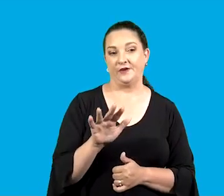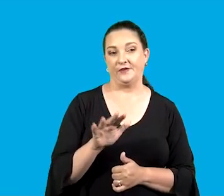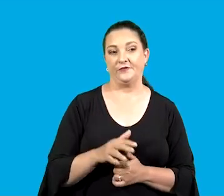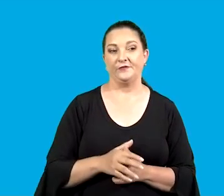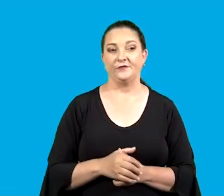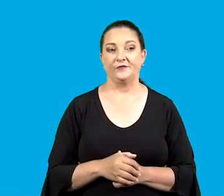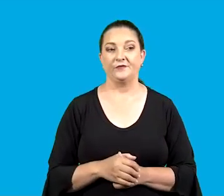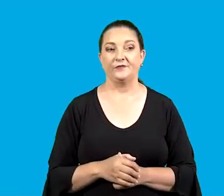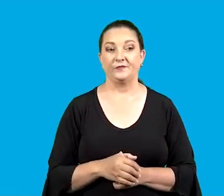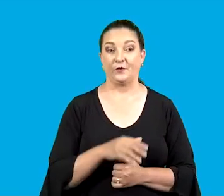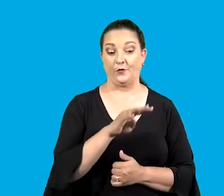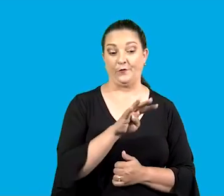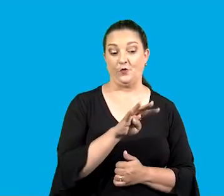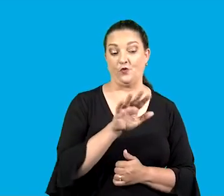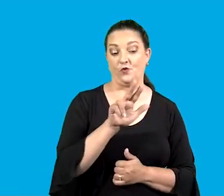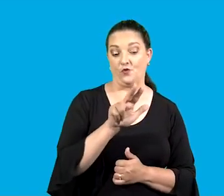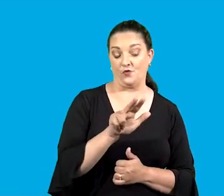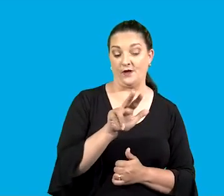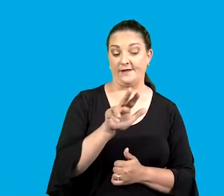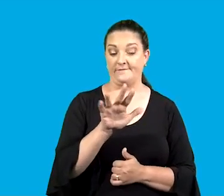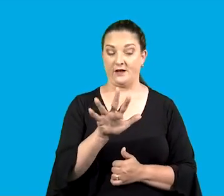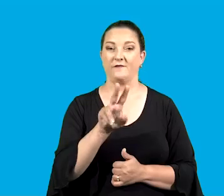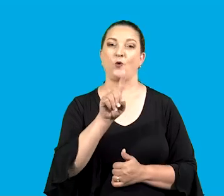485,100. So I'll come here, my answer is